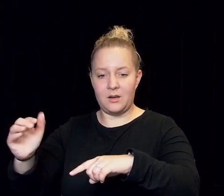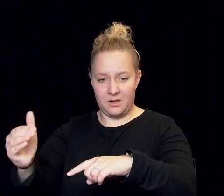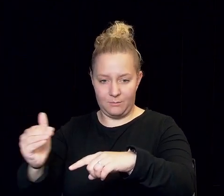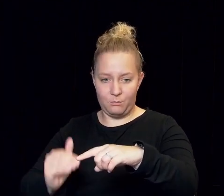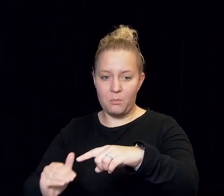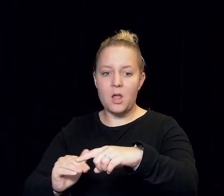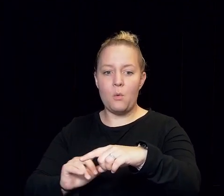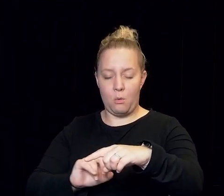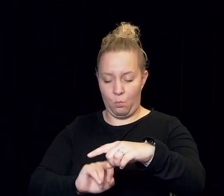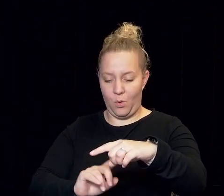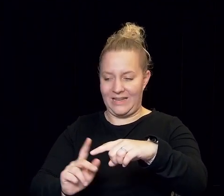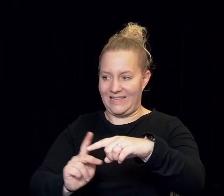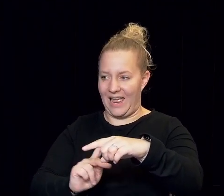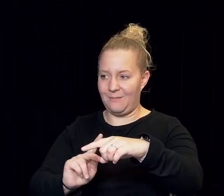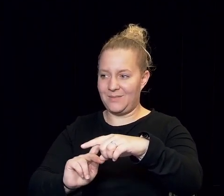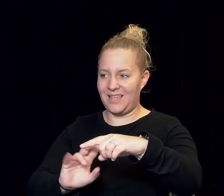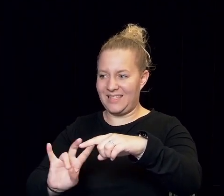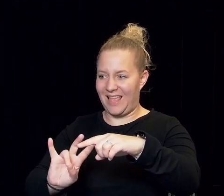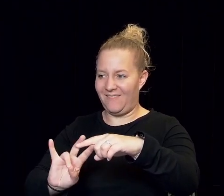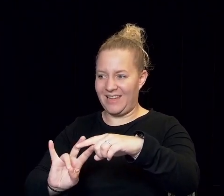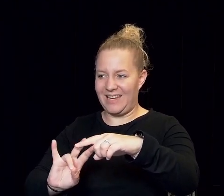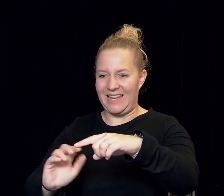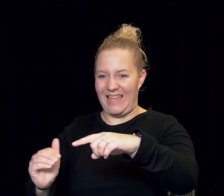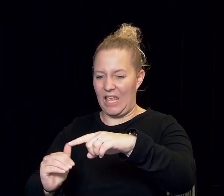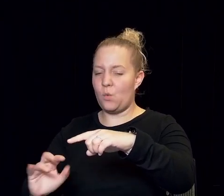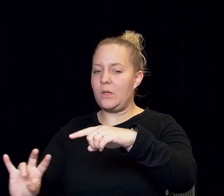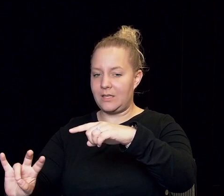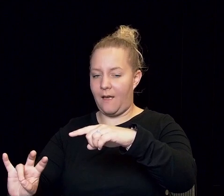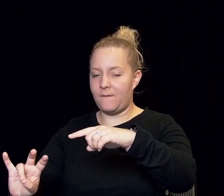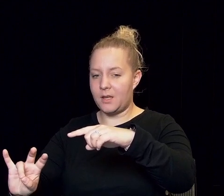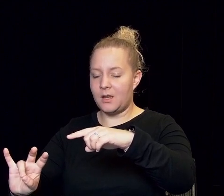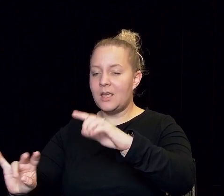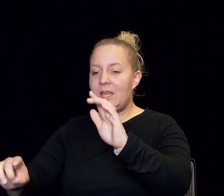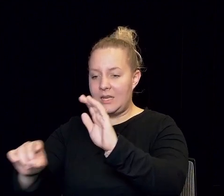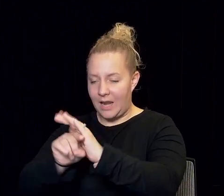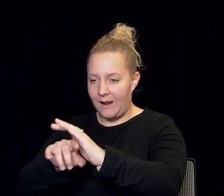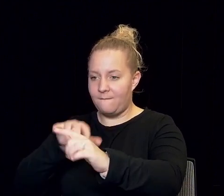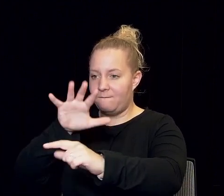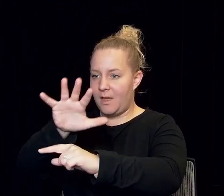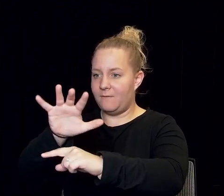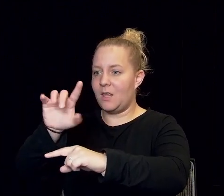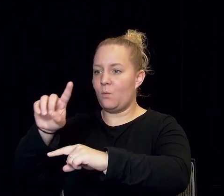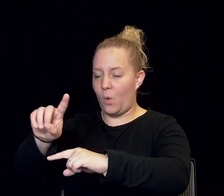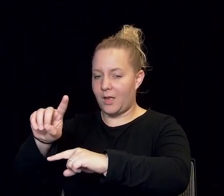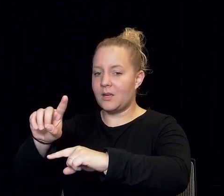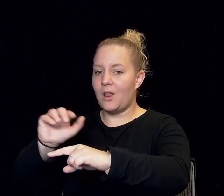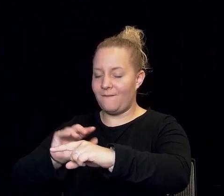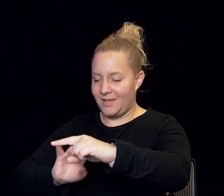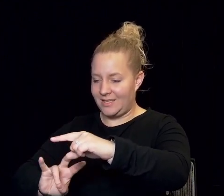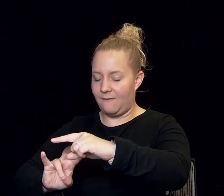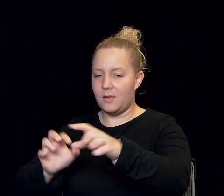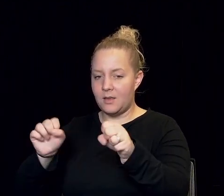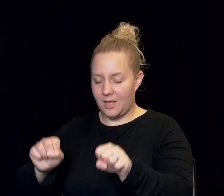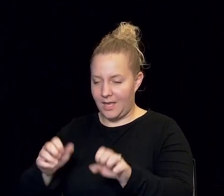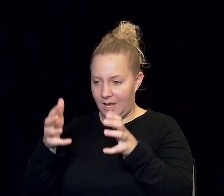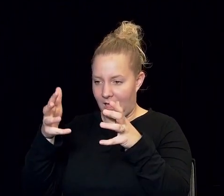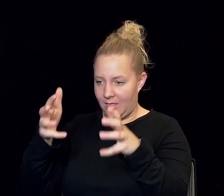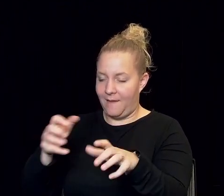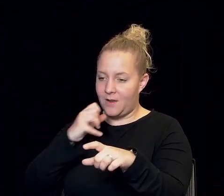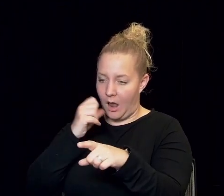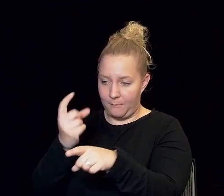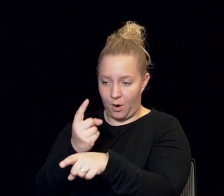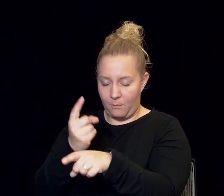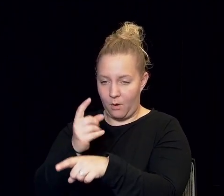said, make sure it is in simplest form. You can leave this as an improper fraction. That's totally fine to leave it as -51 over